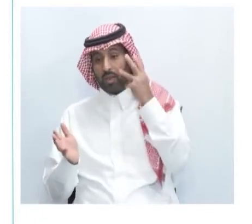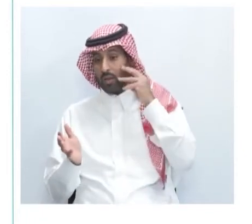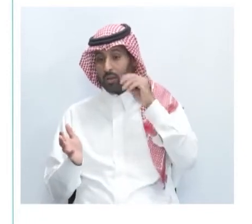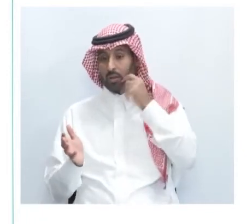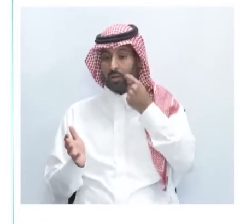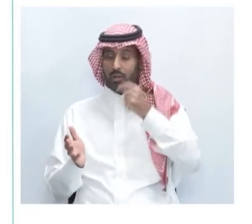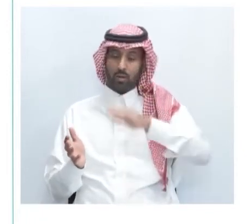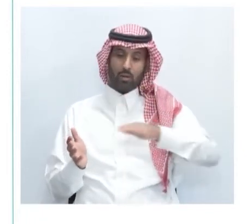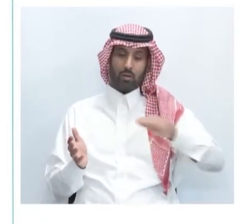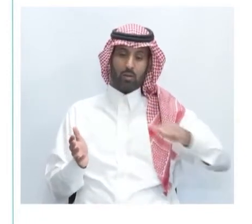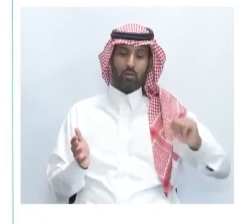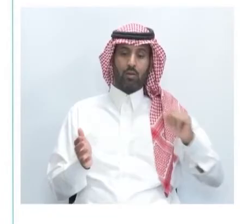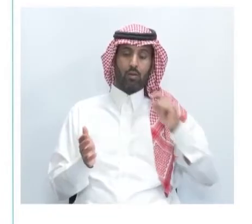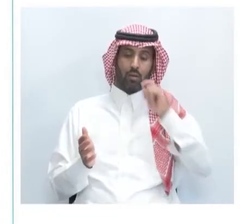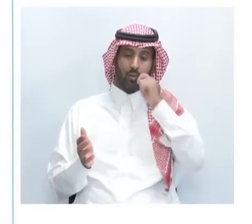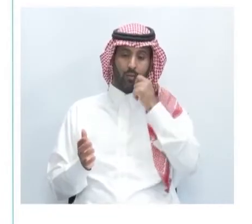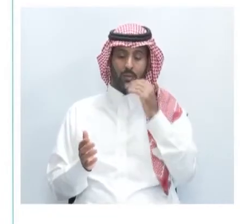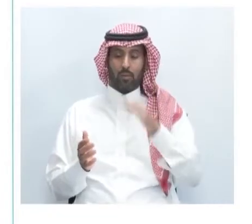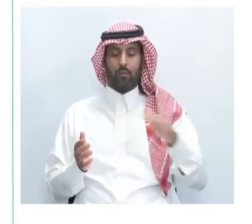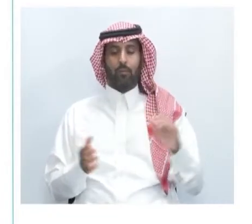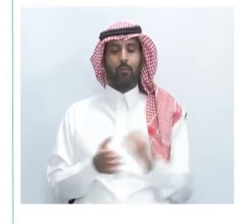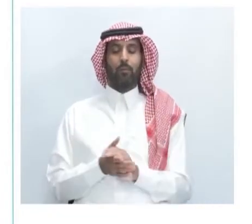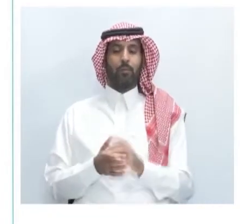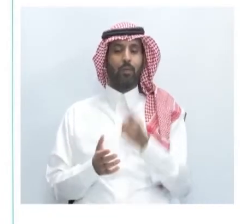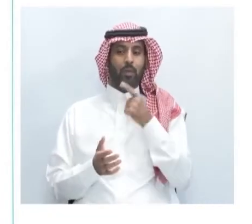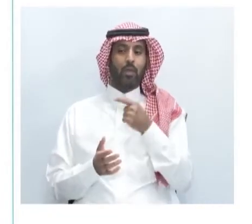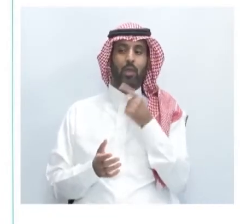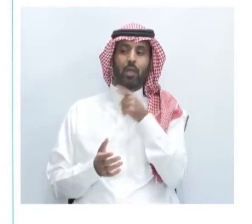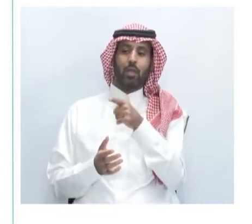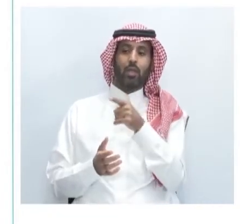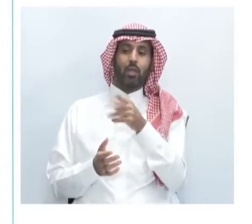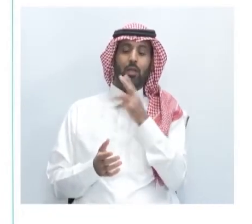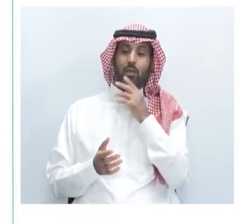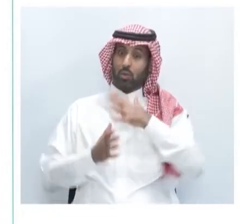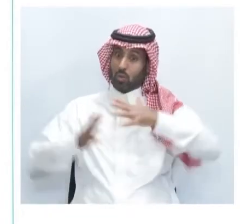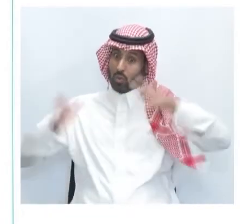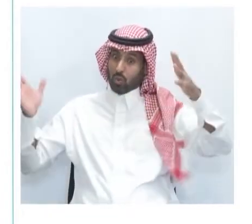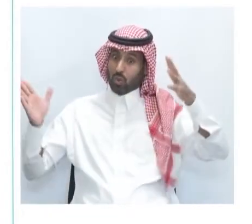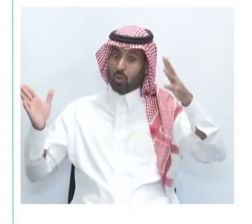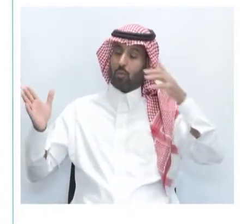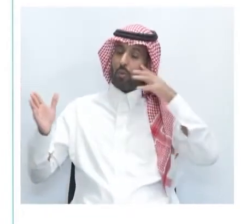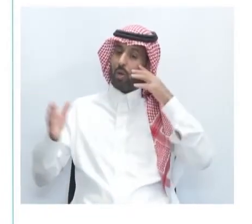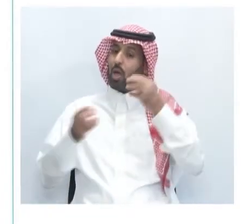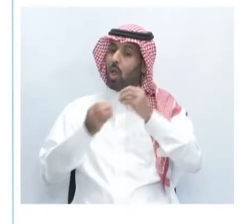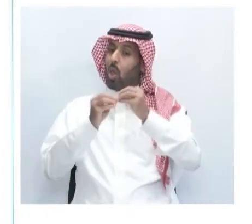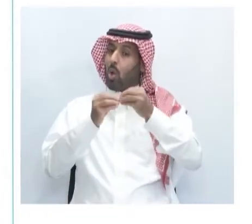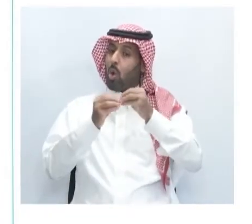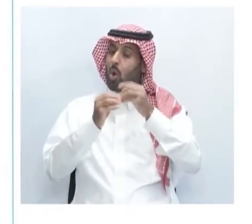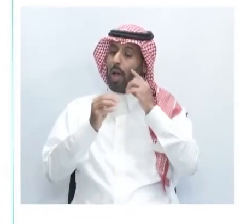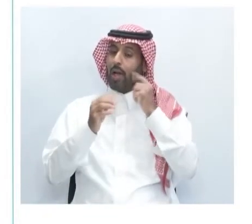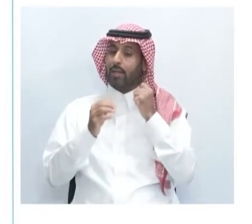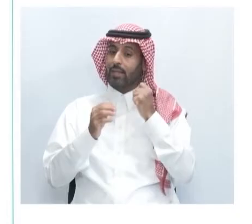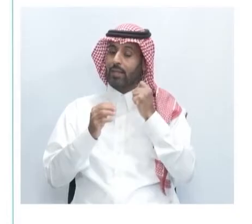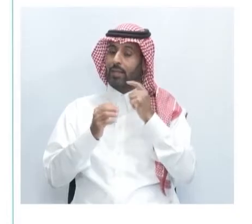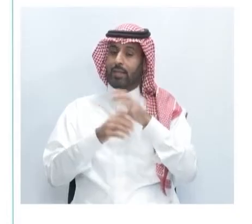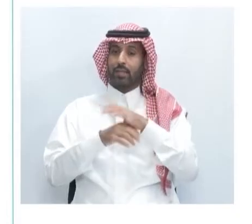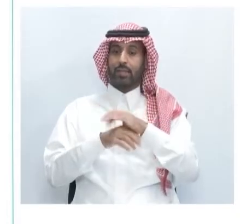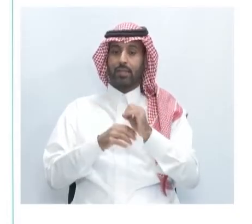there. Okay. We have a man and three boys. The man says what? It's big. It's gray. It's